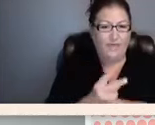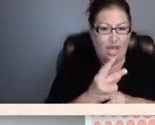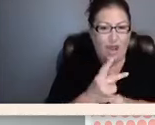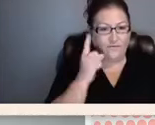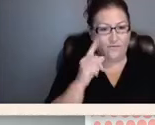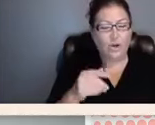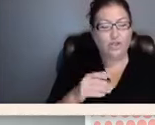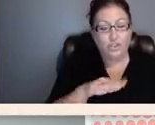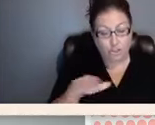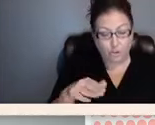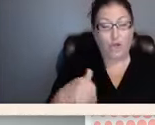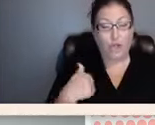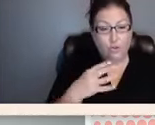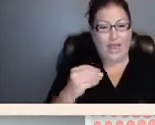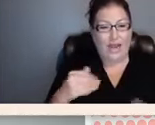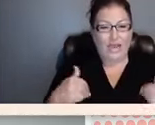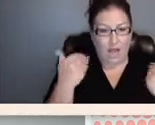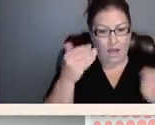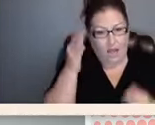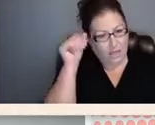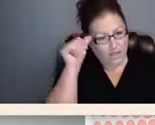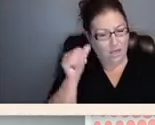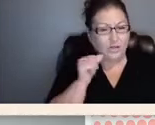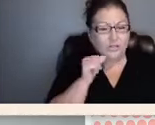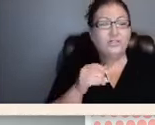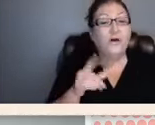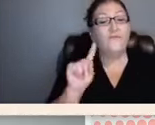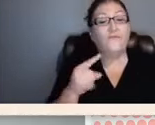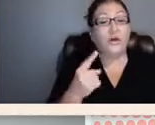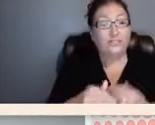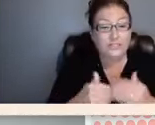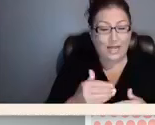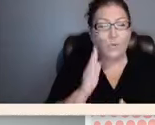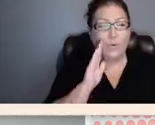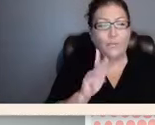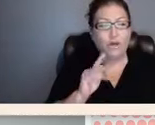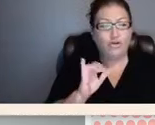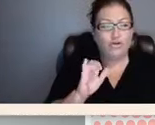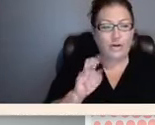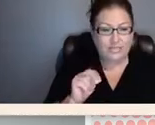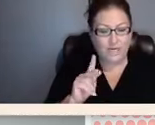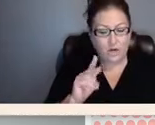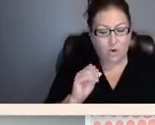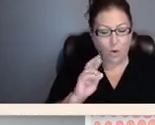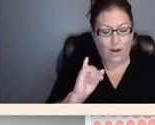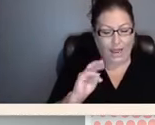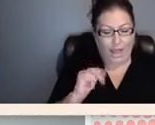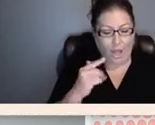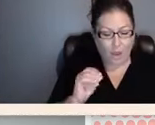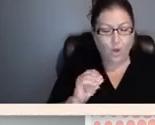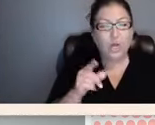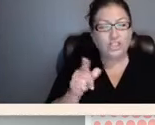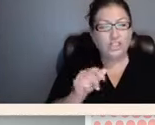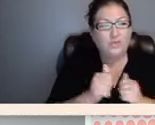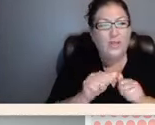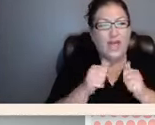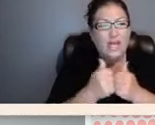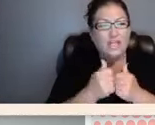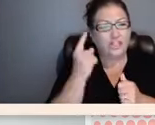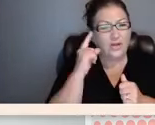youth, and young adults. And first up is going to be Kristen Karinko. She's with the Agency for Persons with